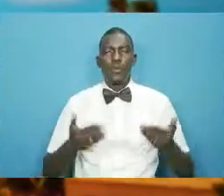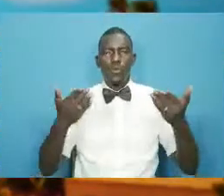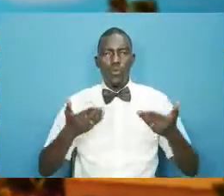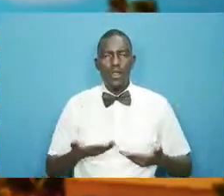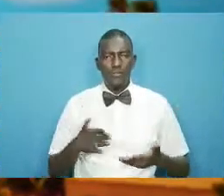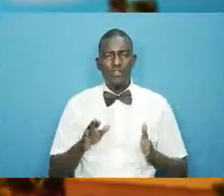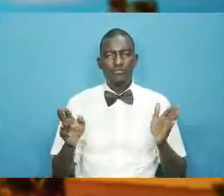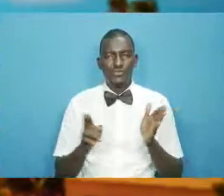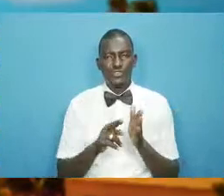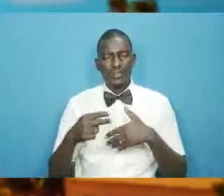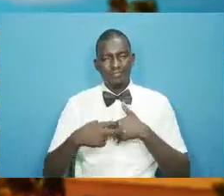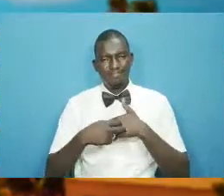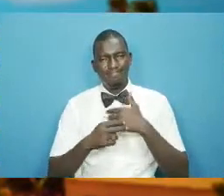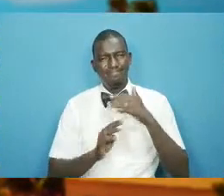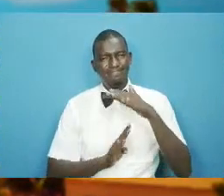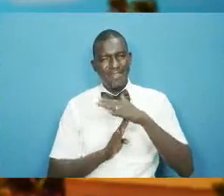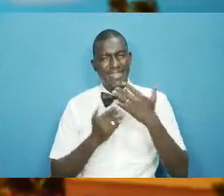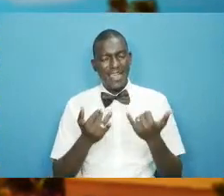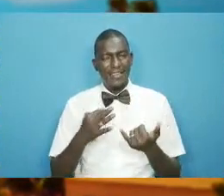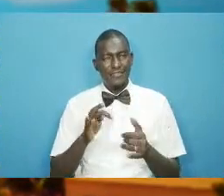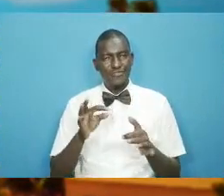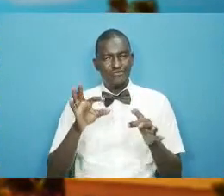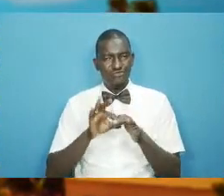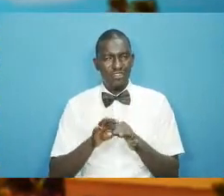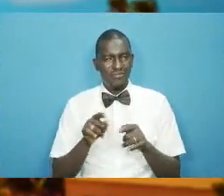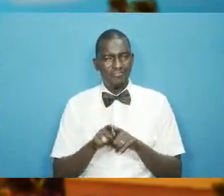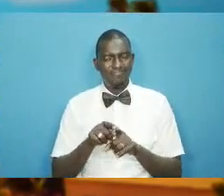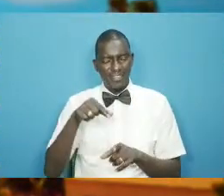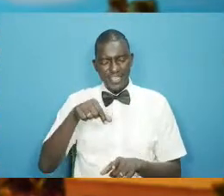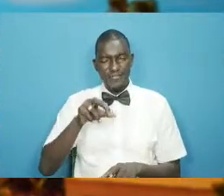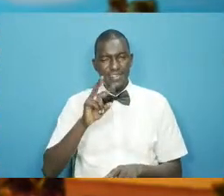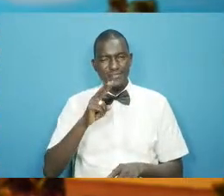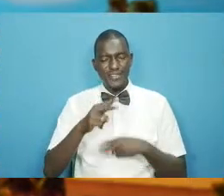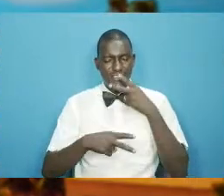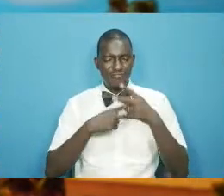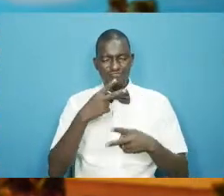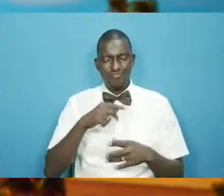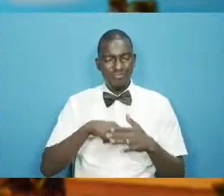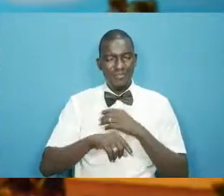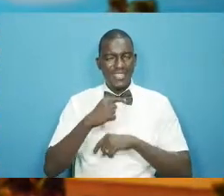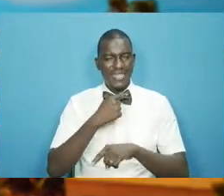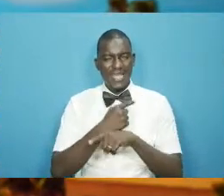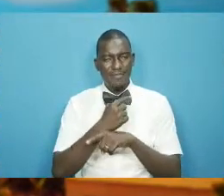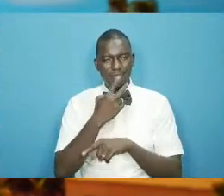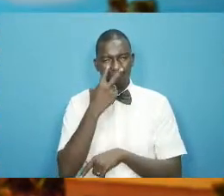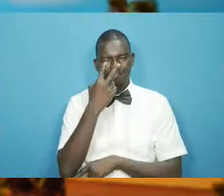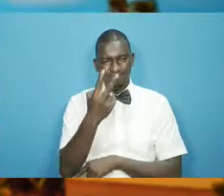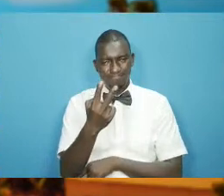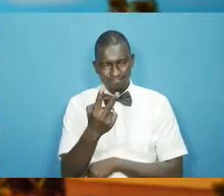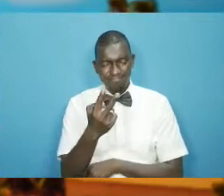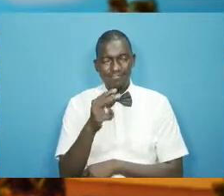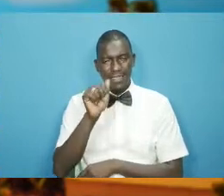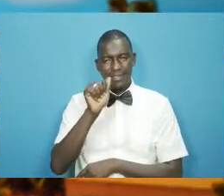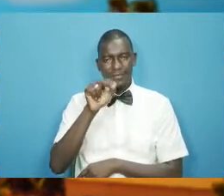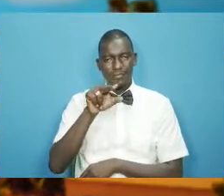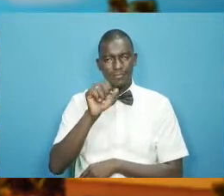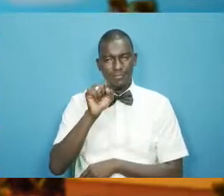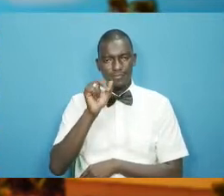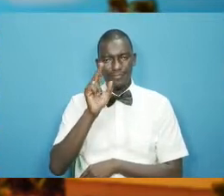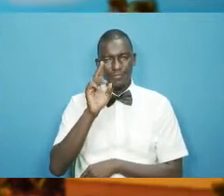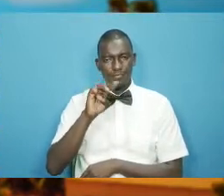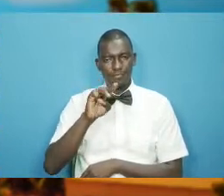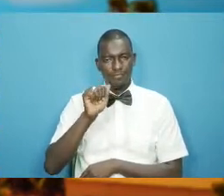From that short commercial break, if you're just joining us, this is QTV News coming to you live from our studios along Kairaba Avenue with me and Smane